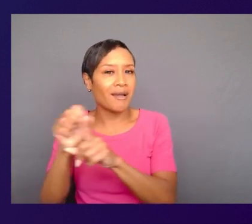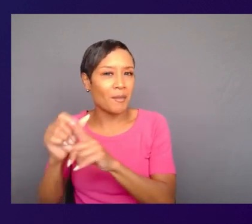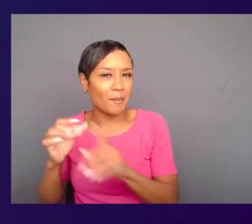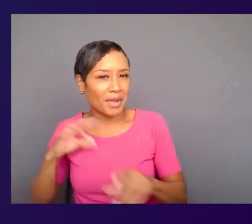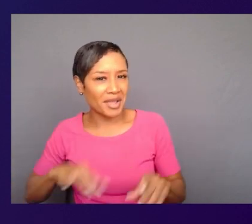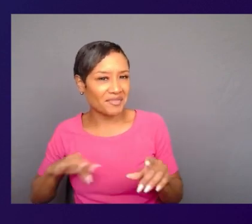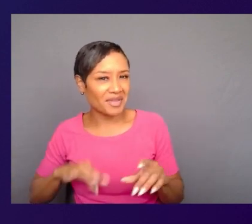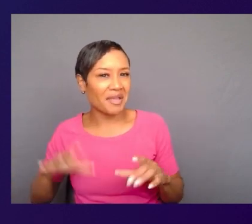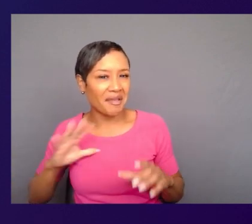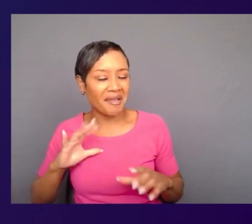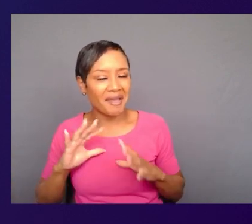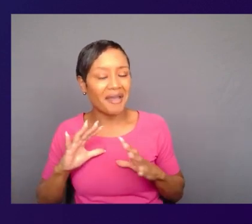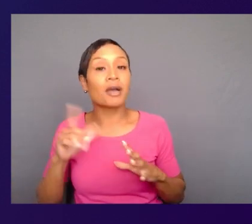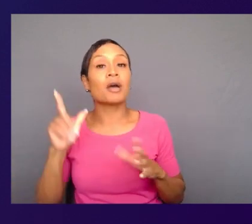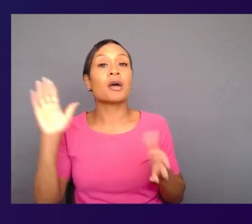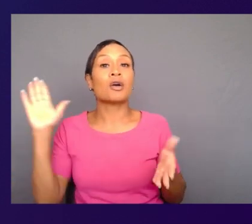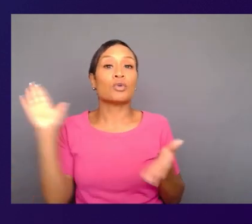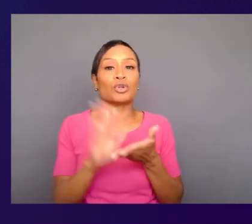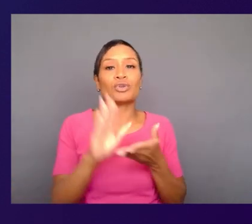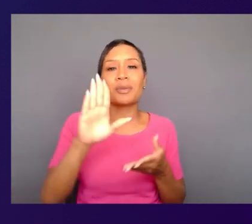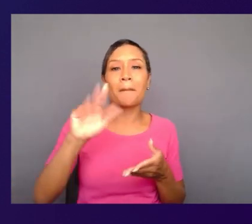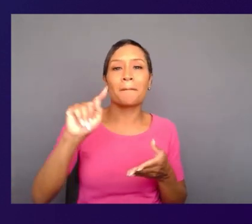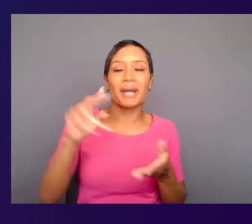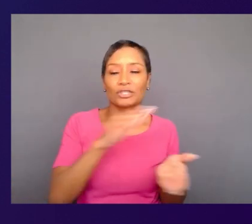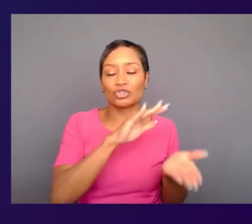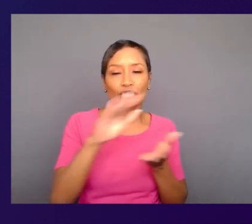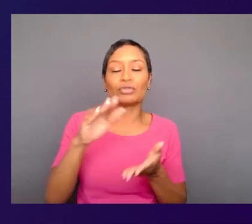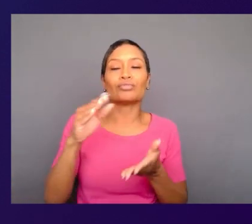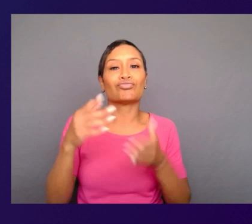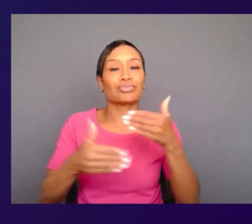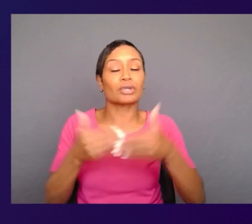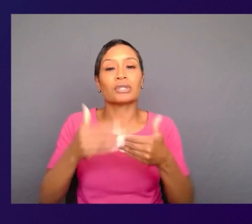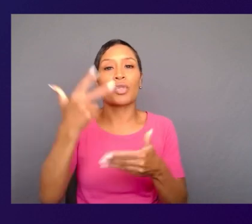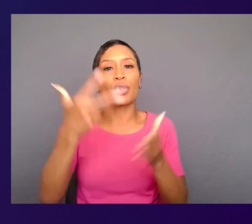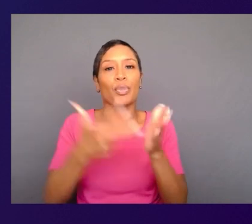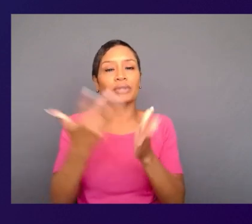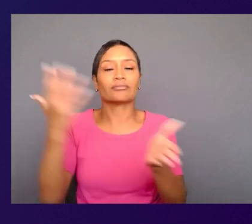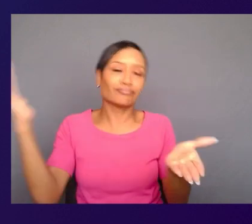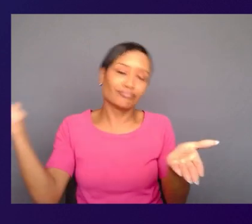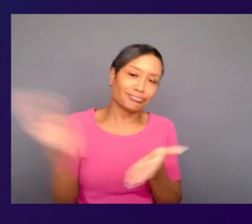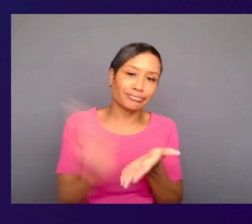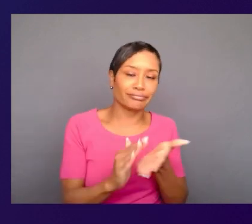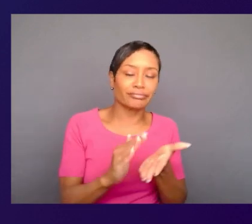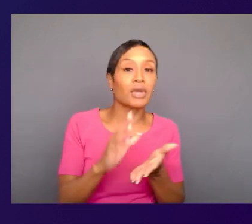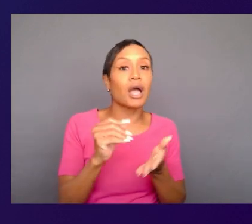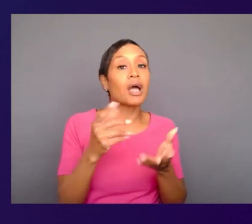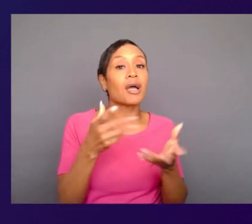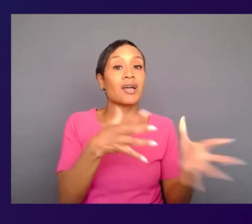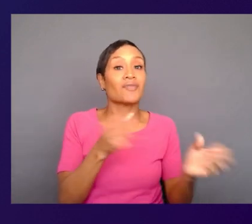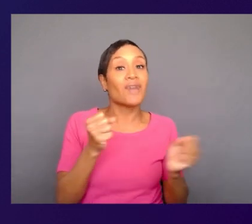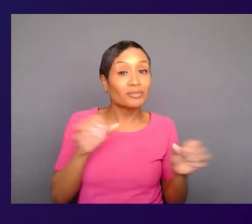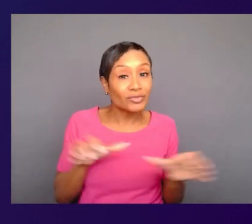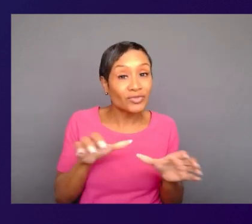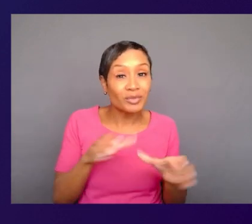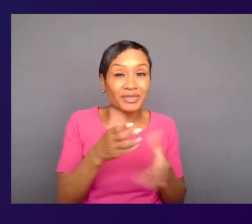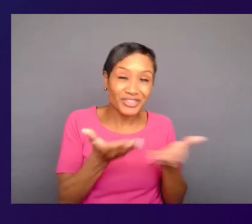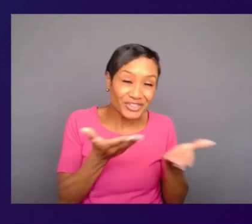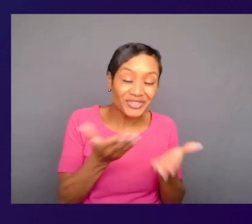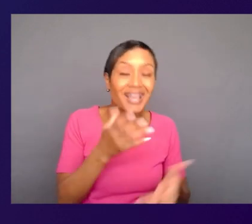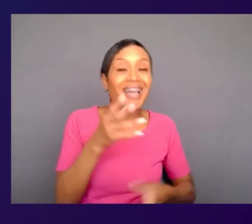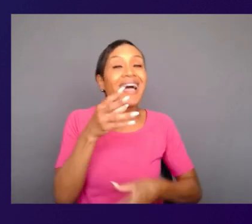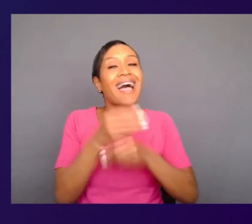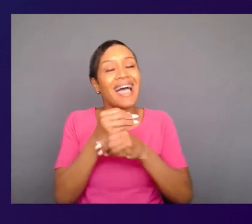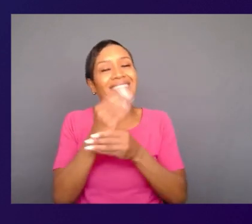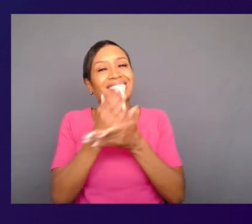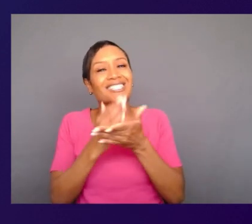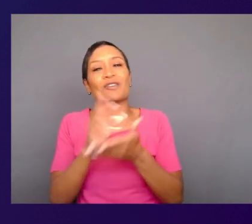to reduce their batch processing time by 3x, and that's leveraging a combination of the fast performance of the service along with some of the